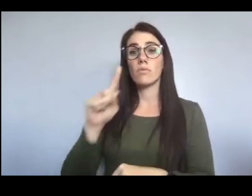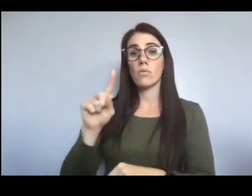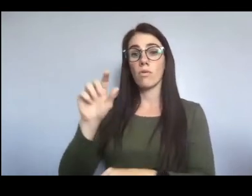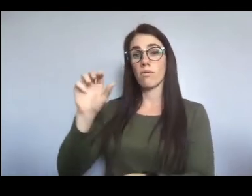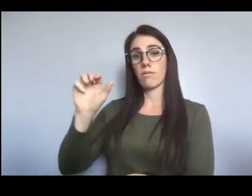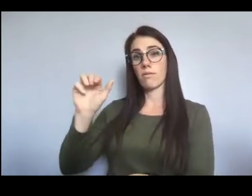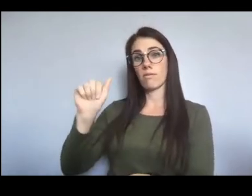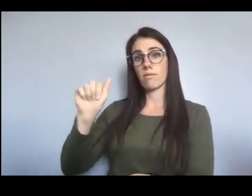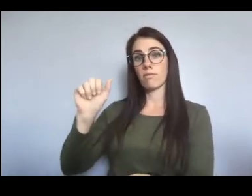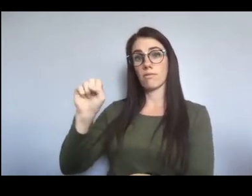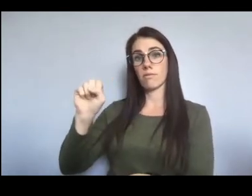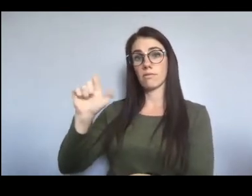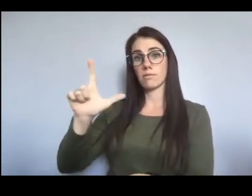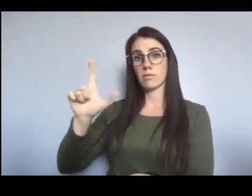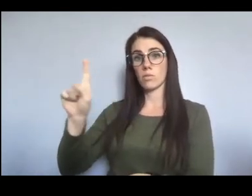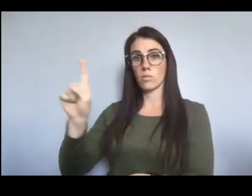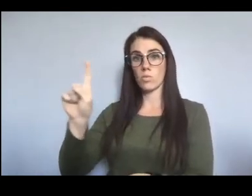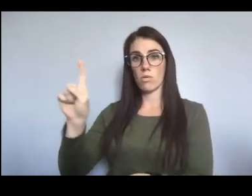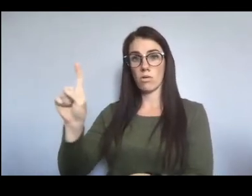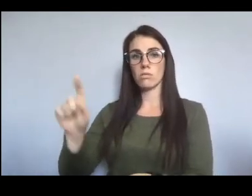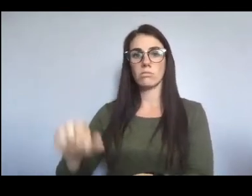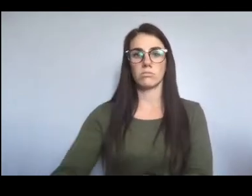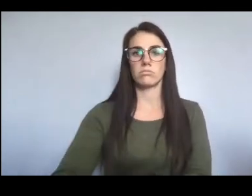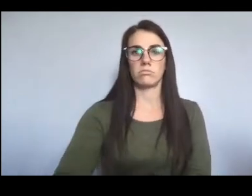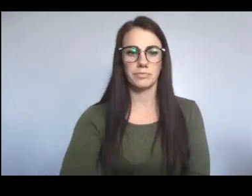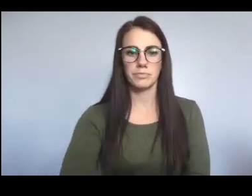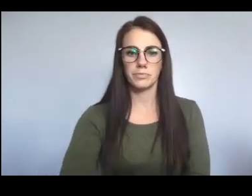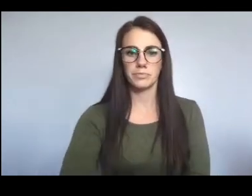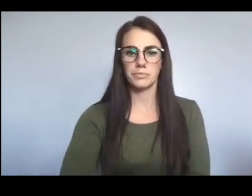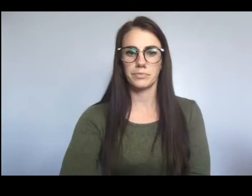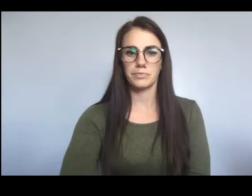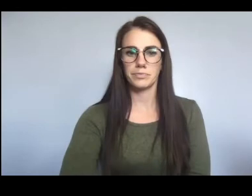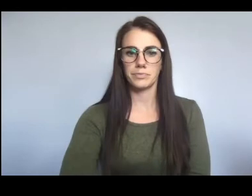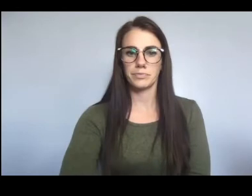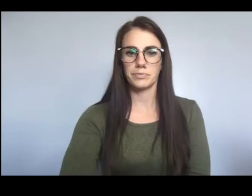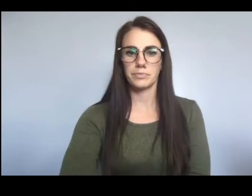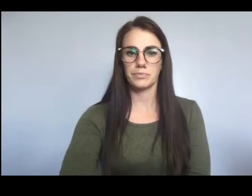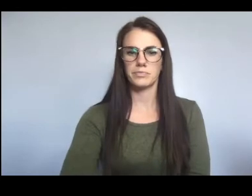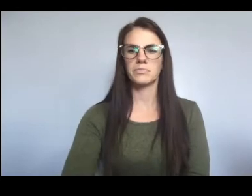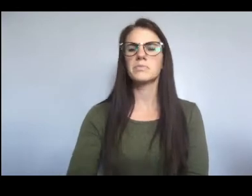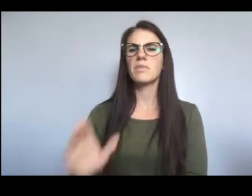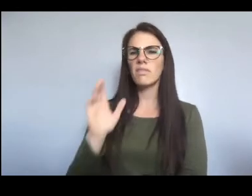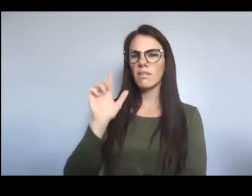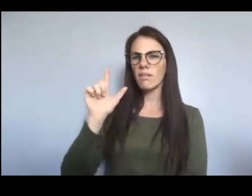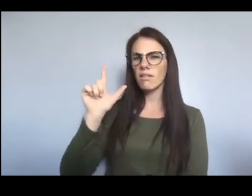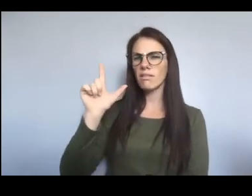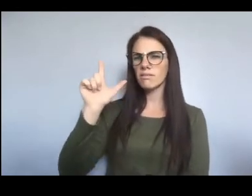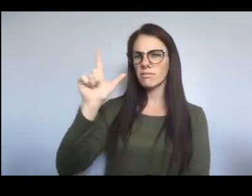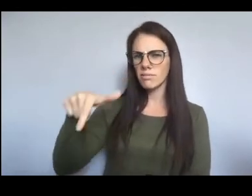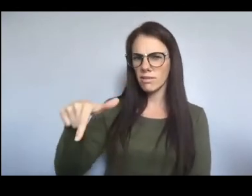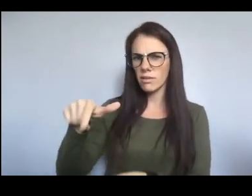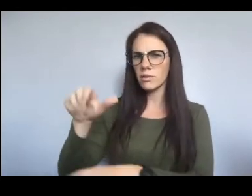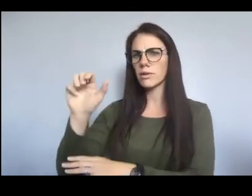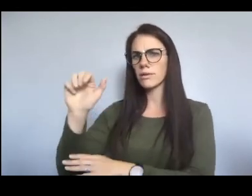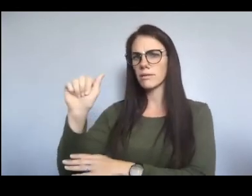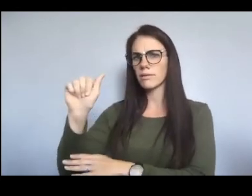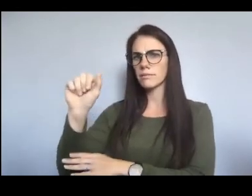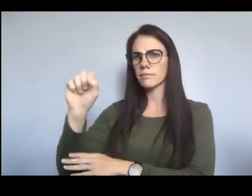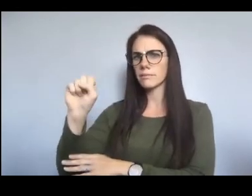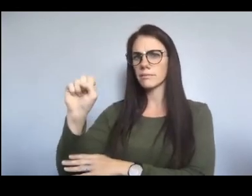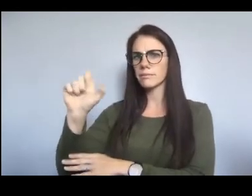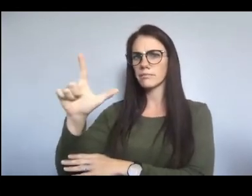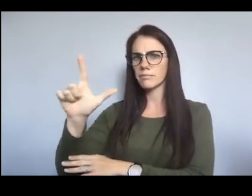Now, for ASL 1, we're going to cover the top 3. And then later